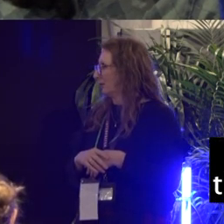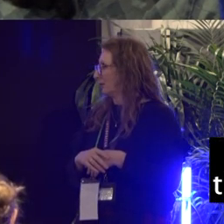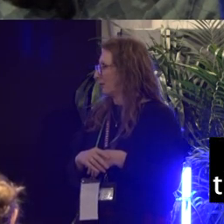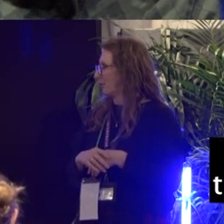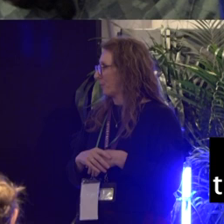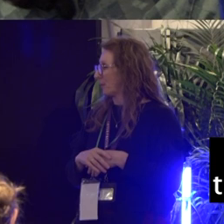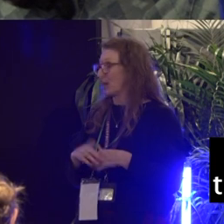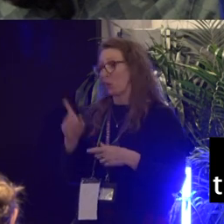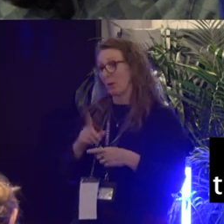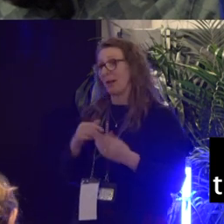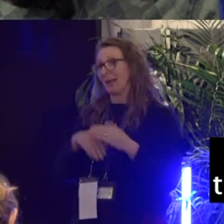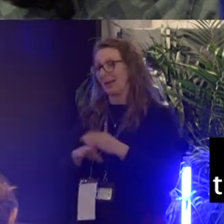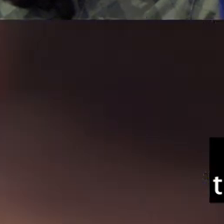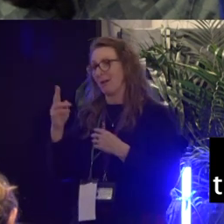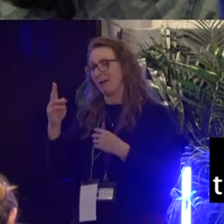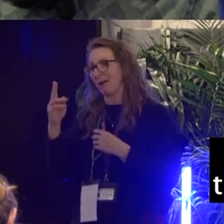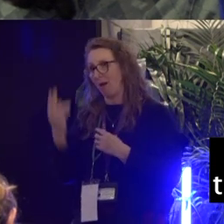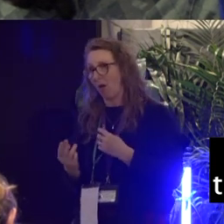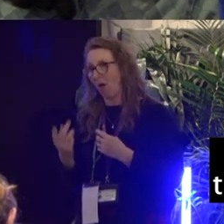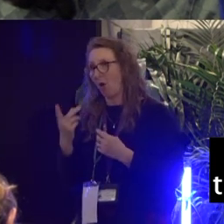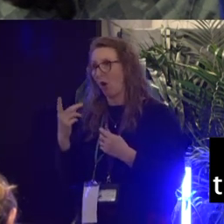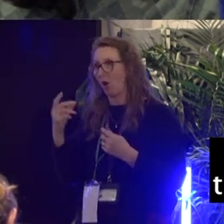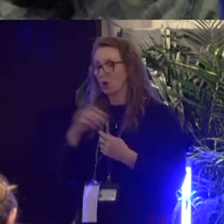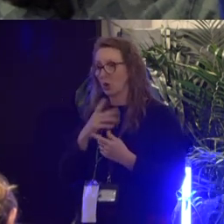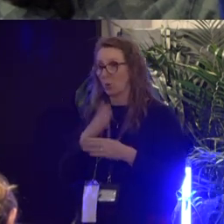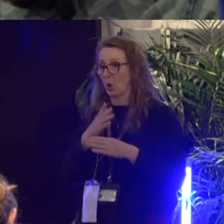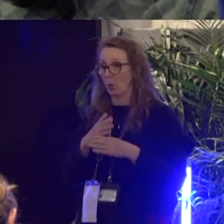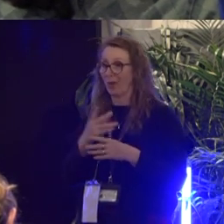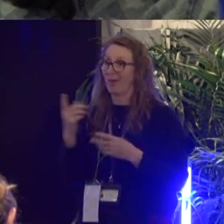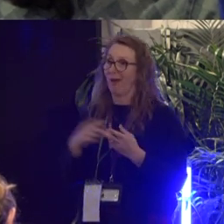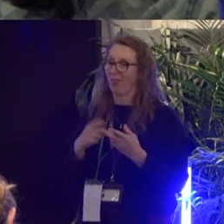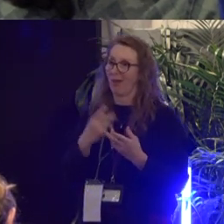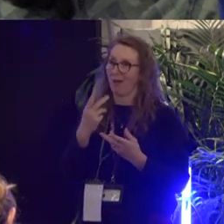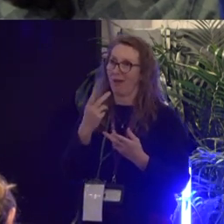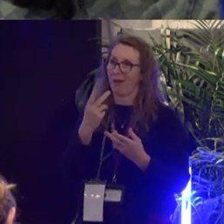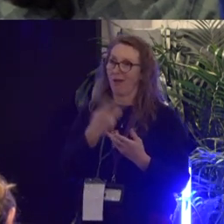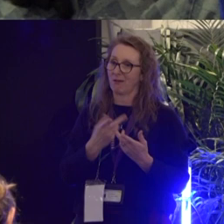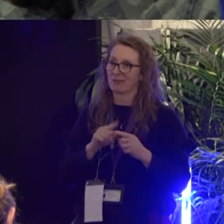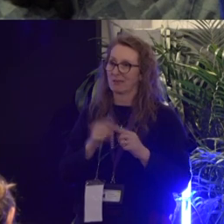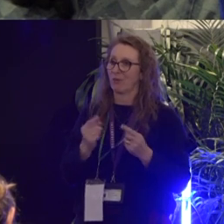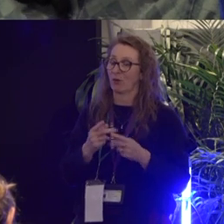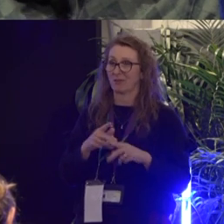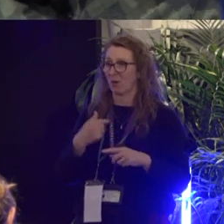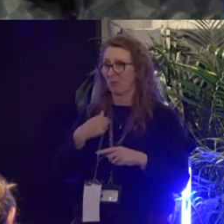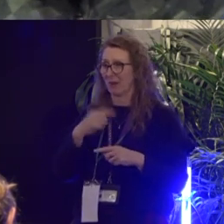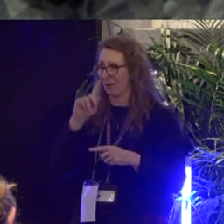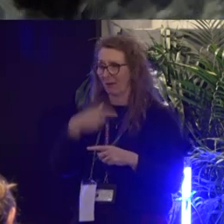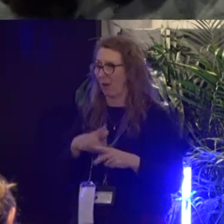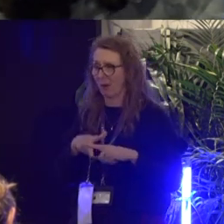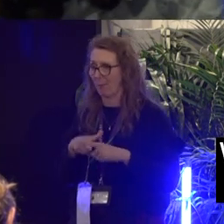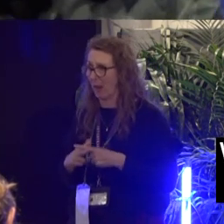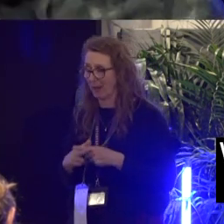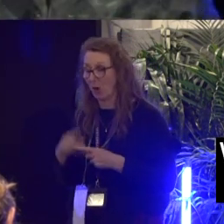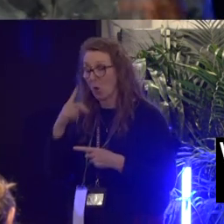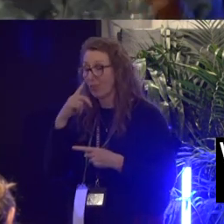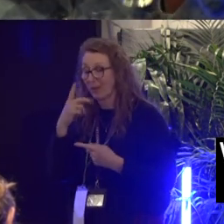with and work with collaborators that have the other disciplines, because you know I can't do plumbing. And I wouldn't think I